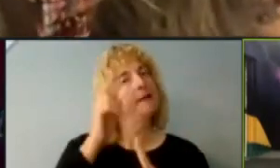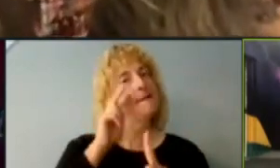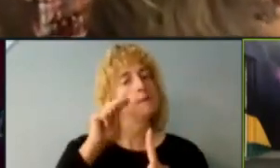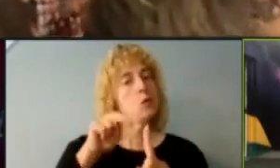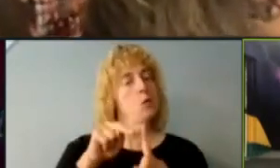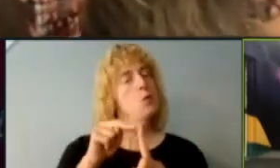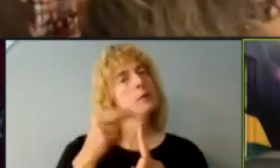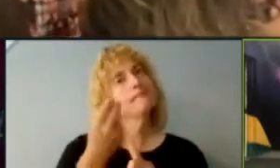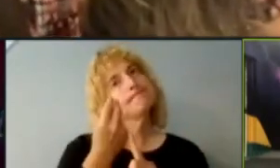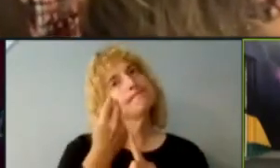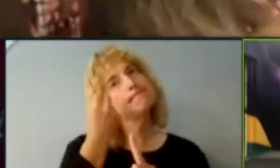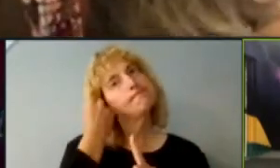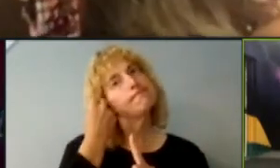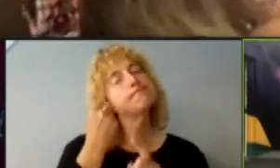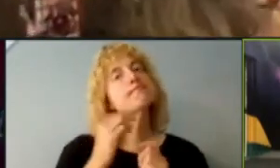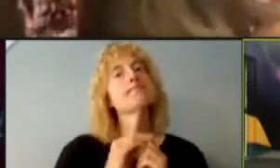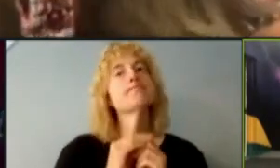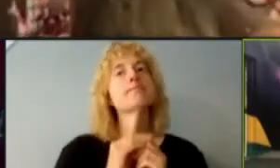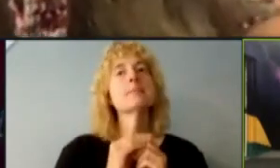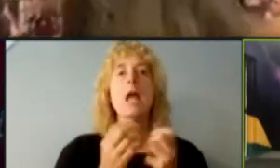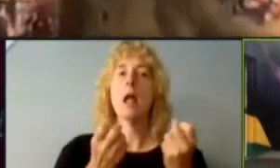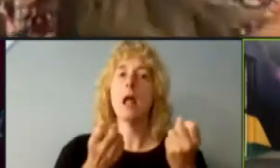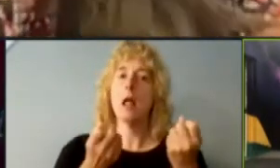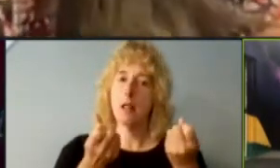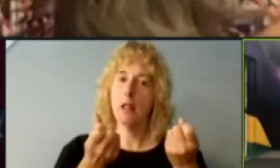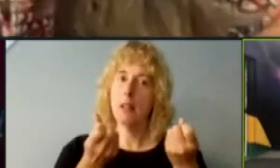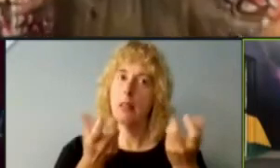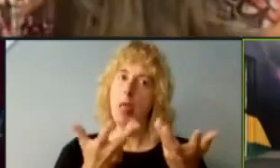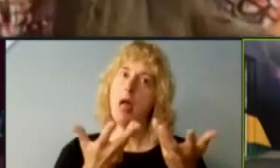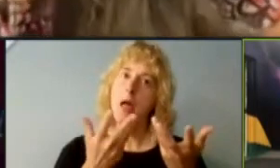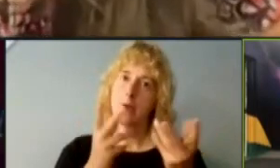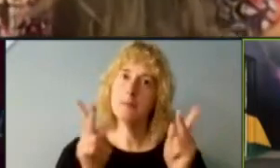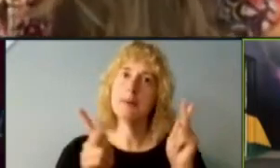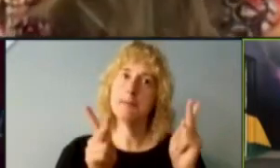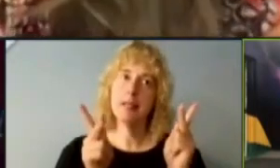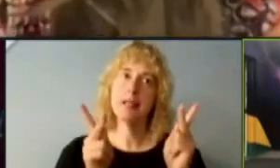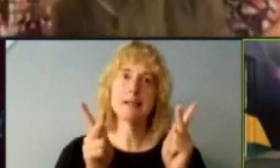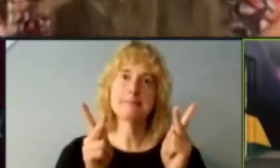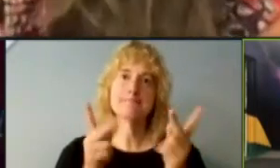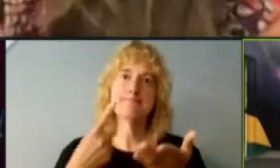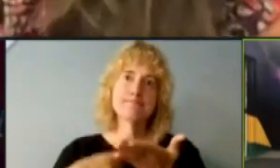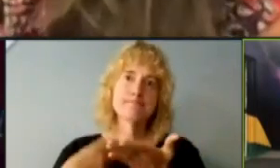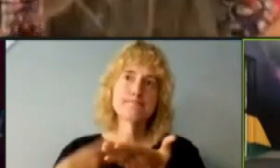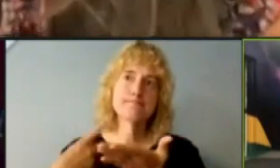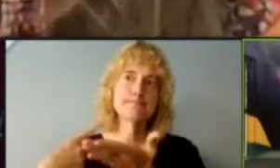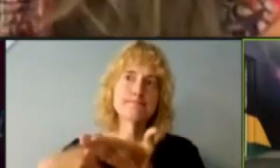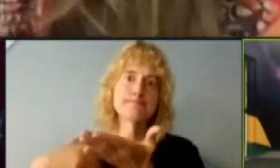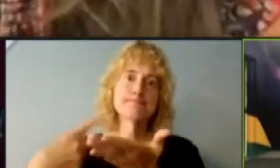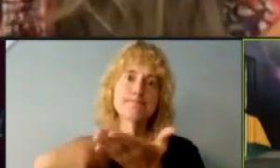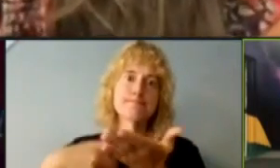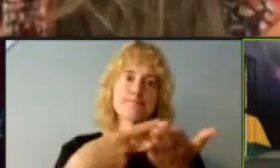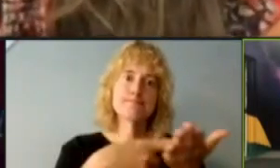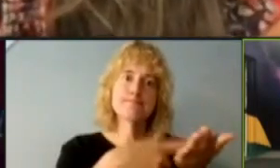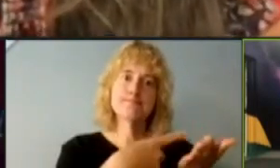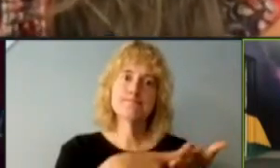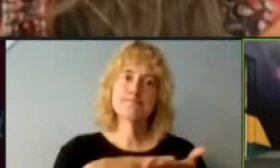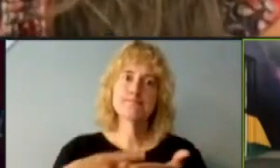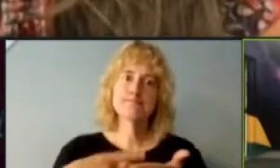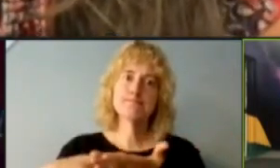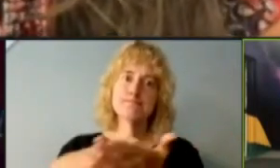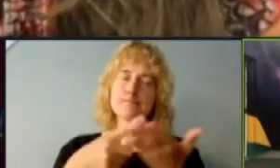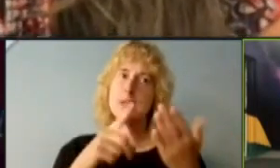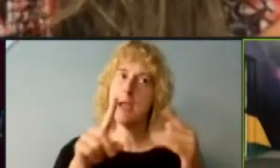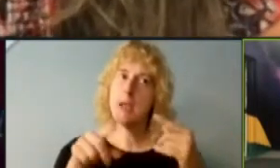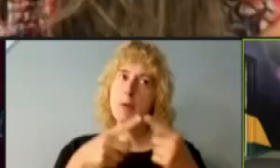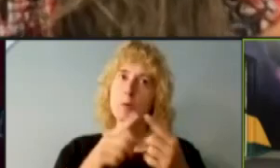And there's a lot of conversations that are happening right now about school reopening. And a lot of it seems a